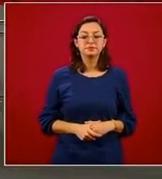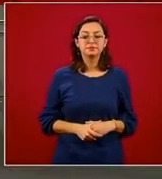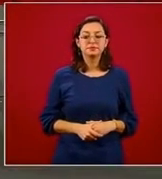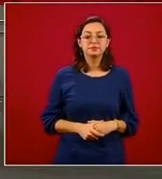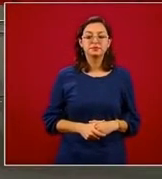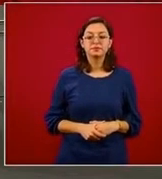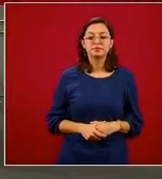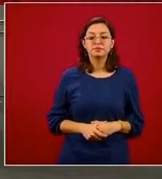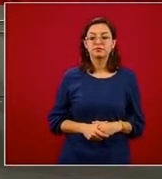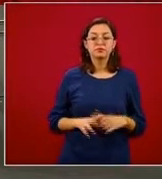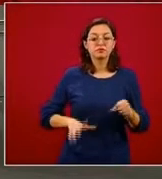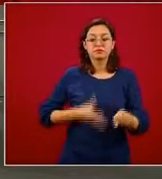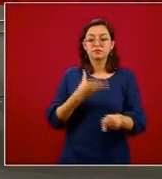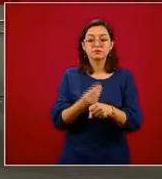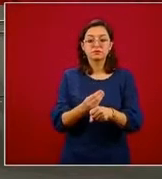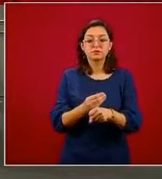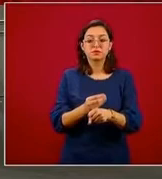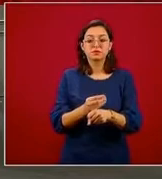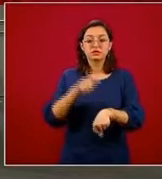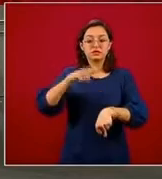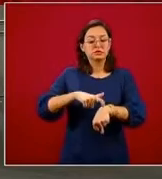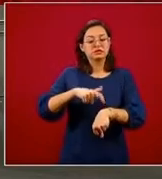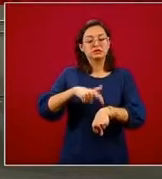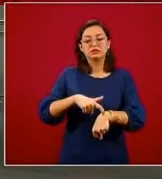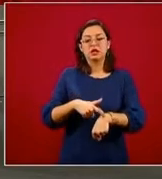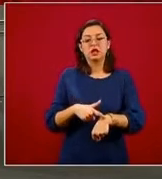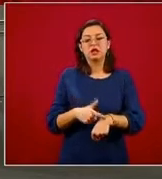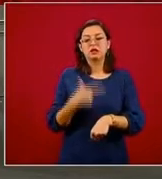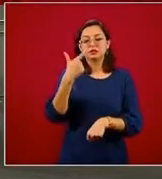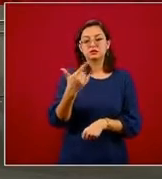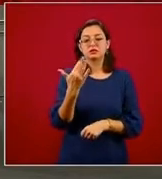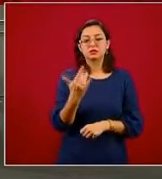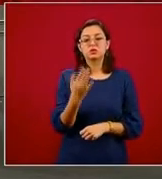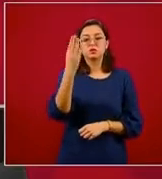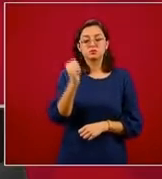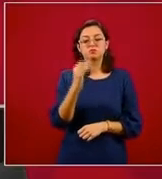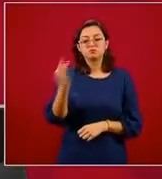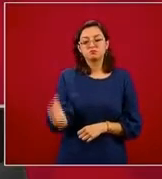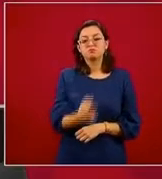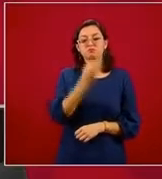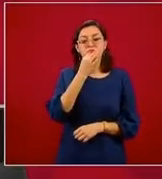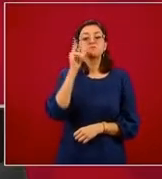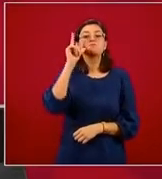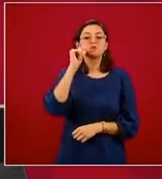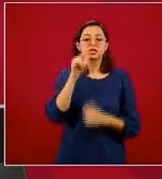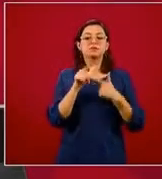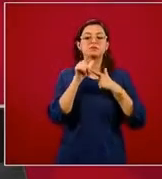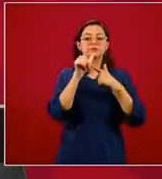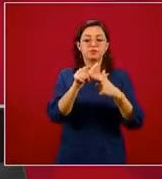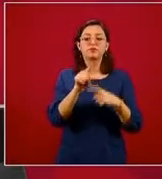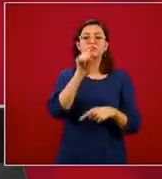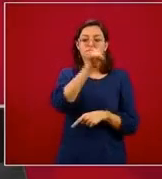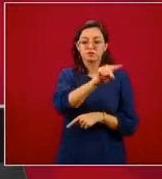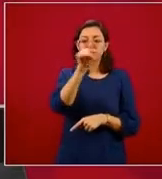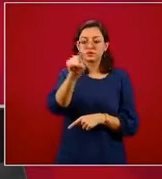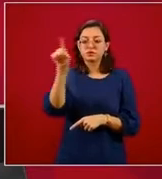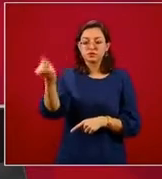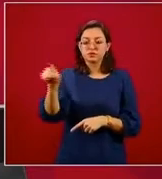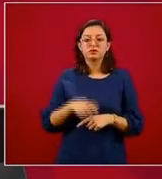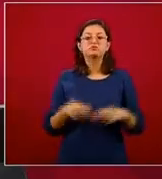today. aquí otro de algo más, I'll no, use the son las opportunity to ask him. 19:59 I'm sorry, minutos. it's Pues quedan 7:59. pendientes para mañana, So igual we'll usted. hear your Y